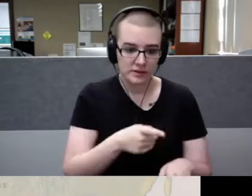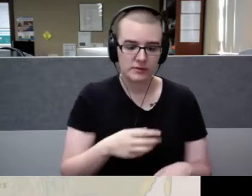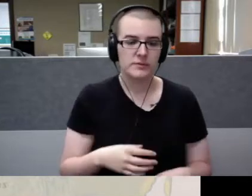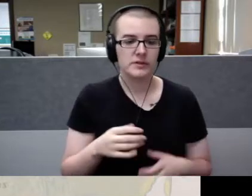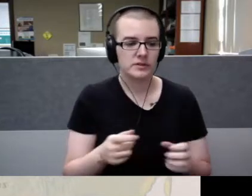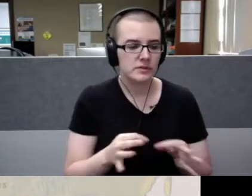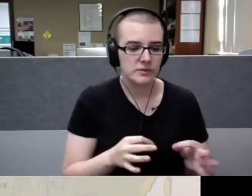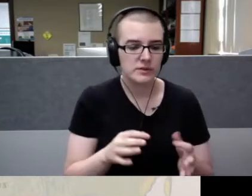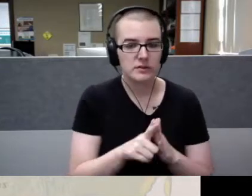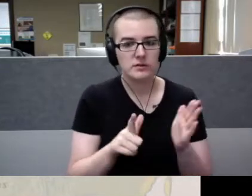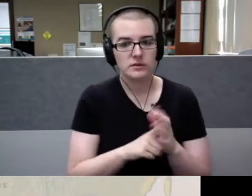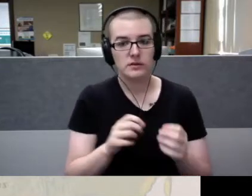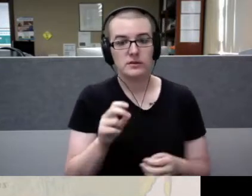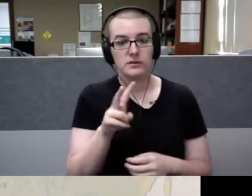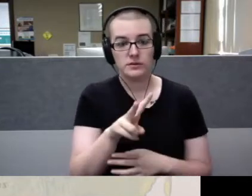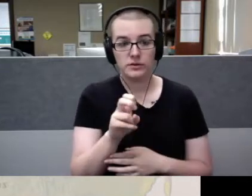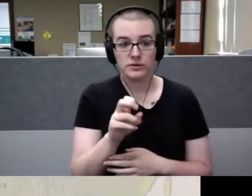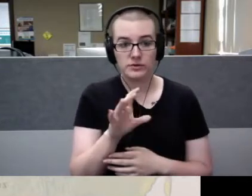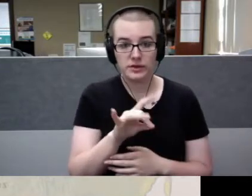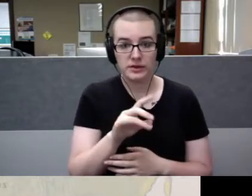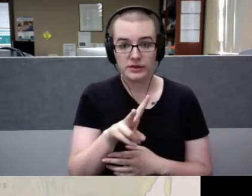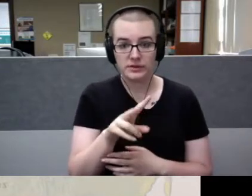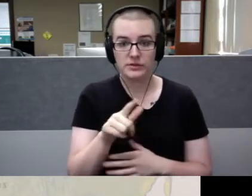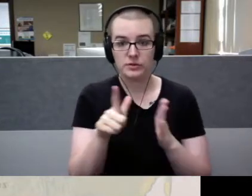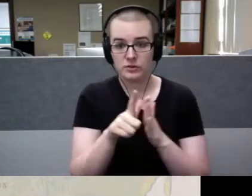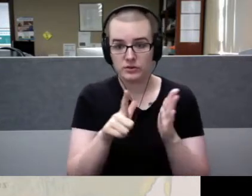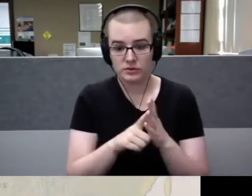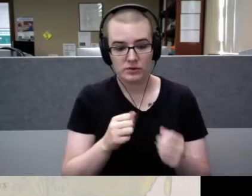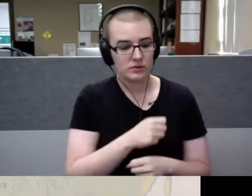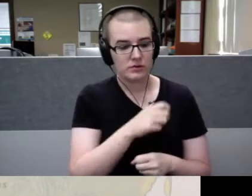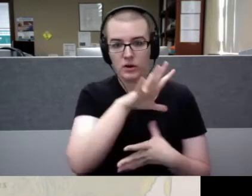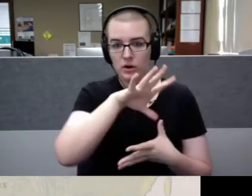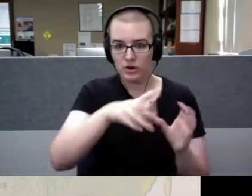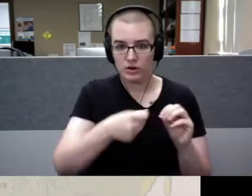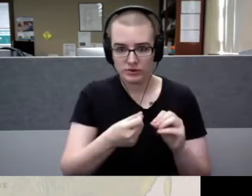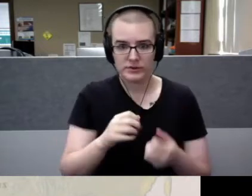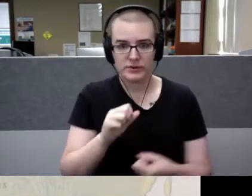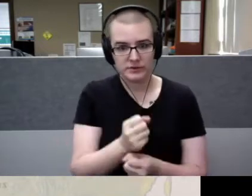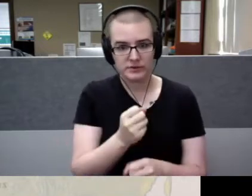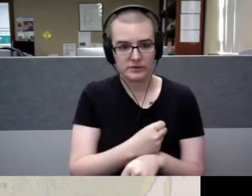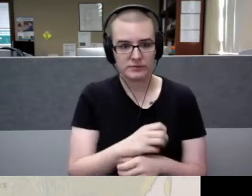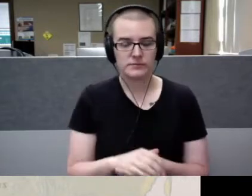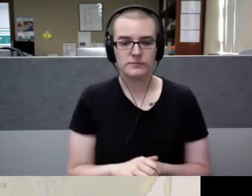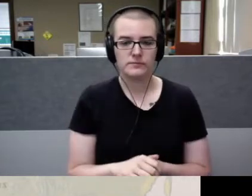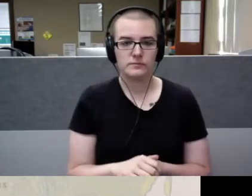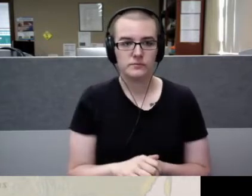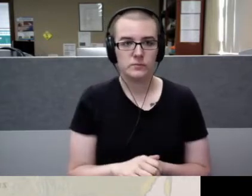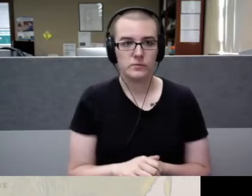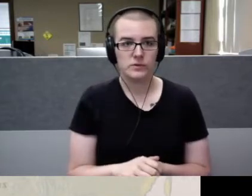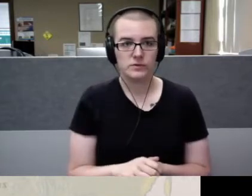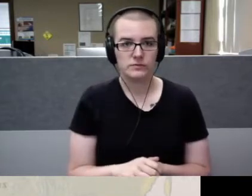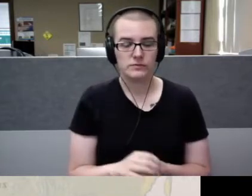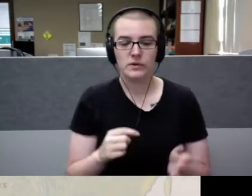but 282 laws Hammurabi creates. Now, this covers a wide variety of